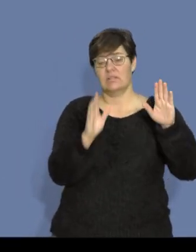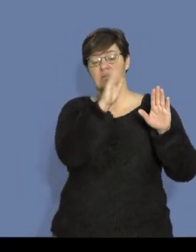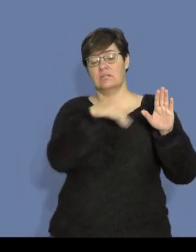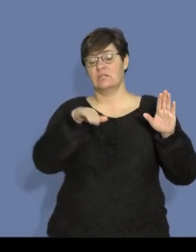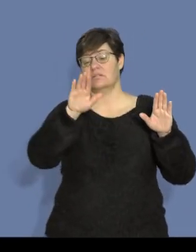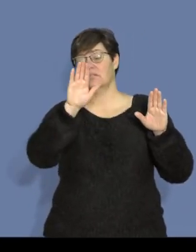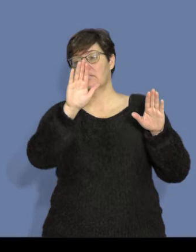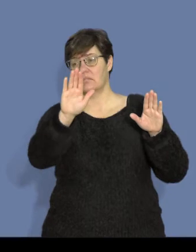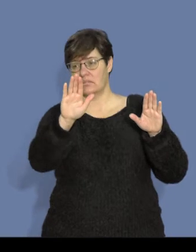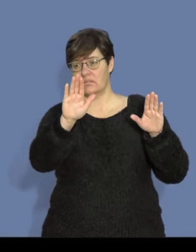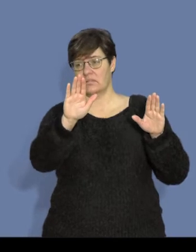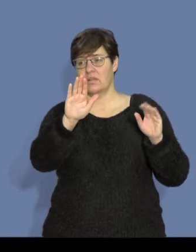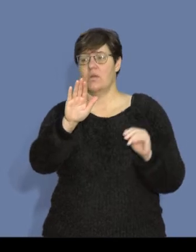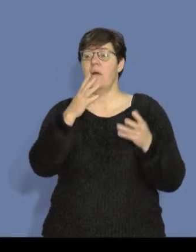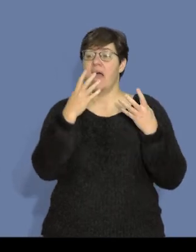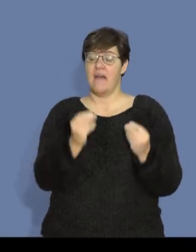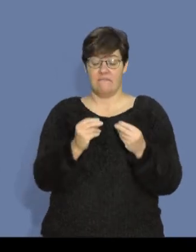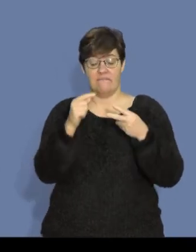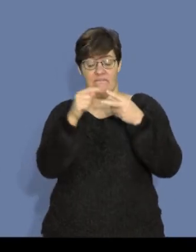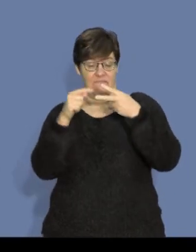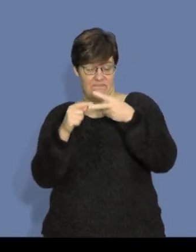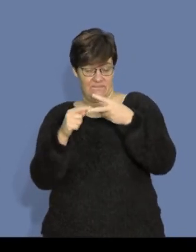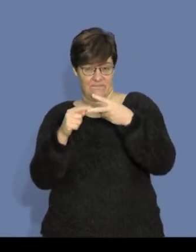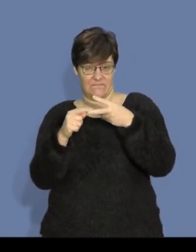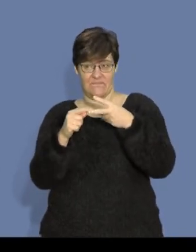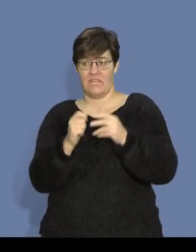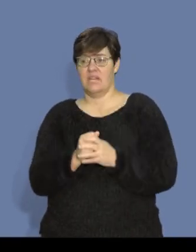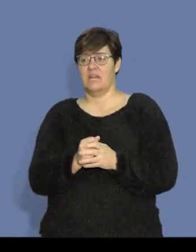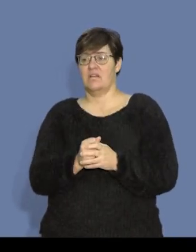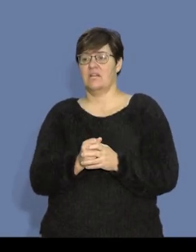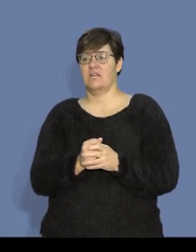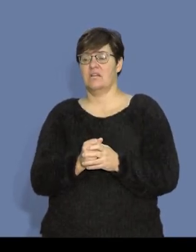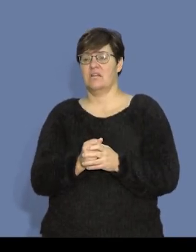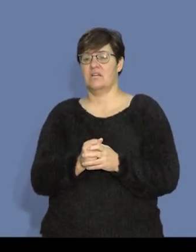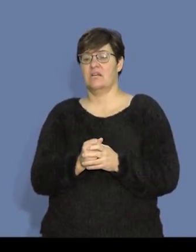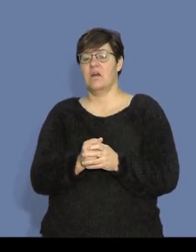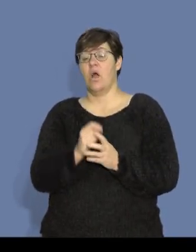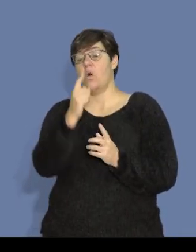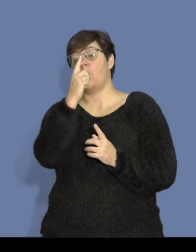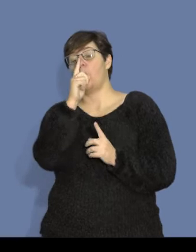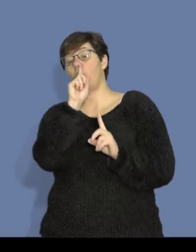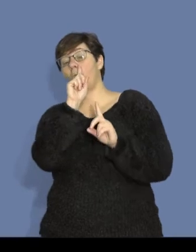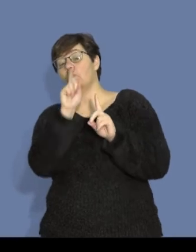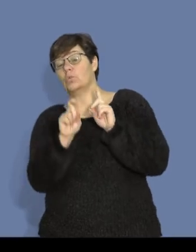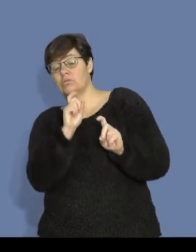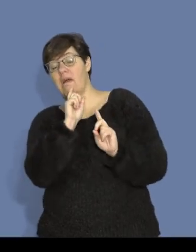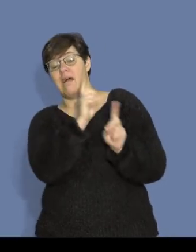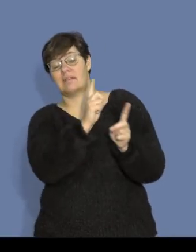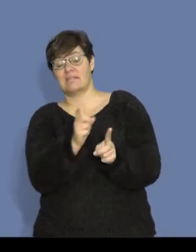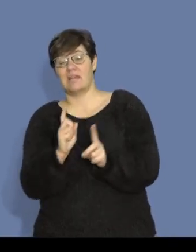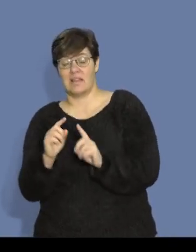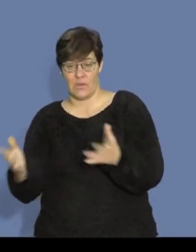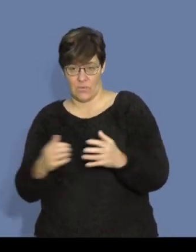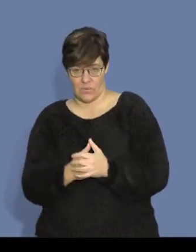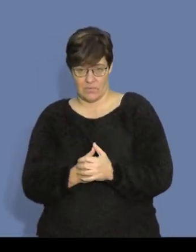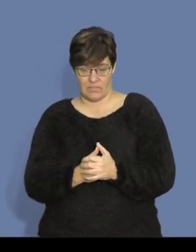in relation to VAT. You have to know what and how to answer questions of that nature. Remember that